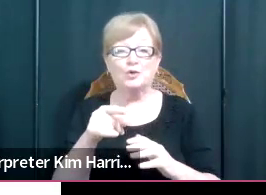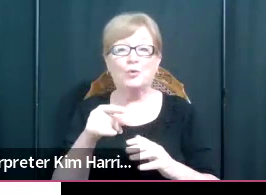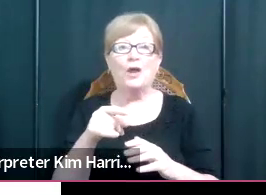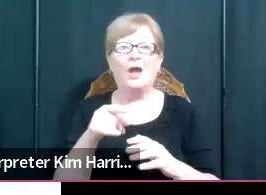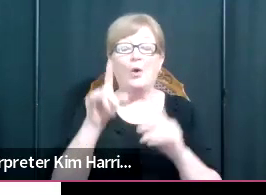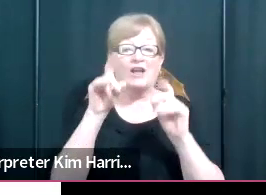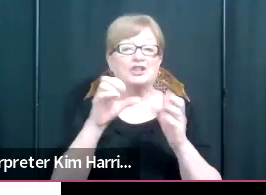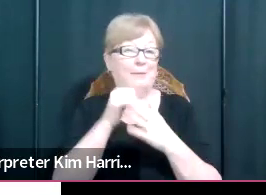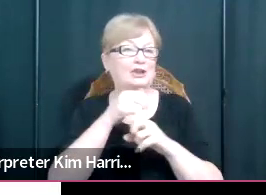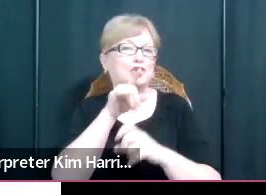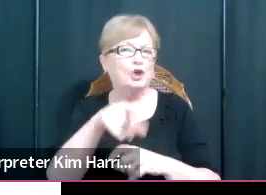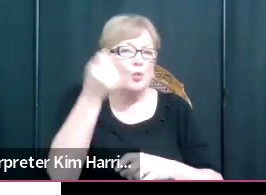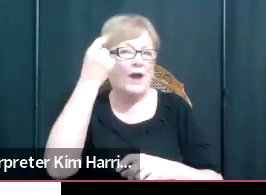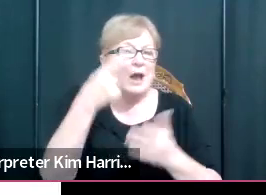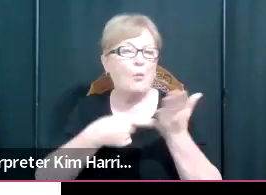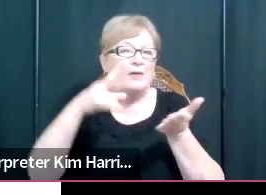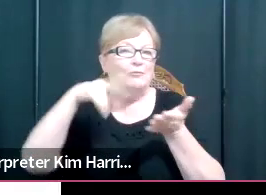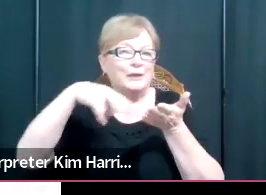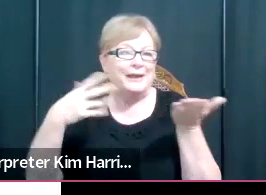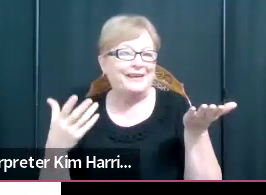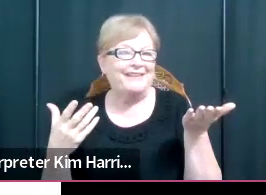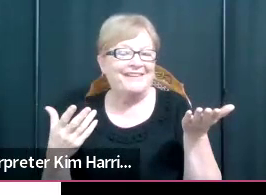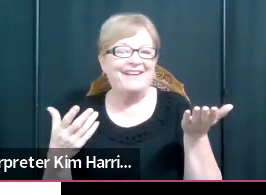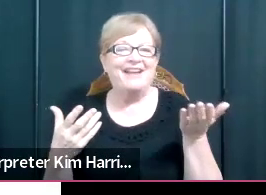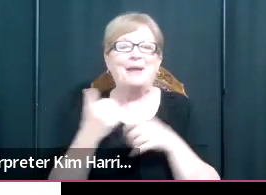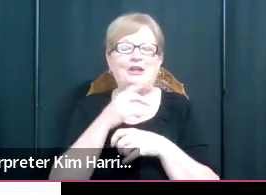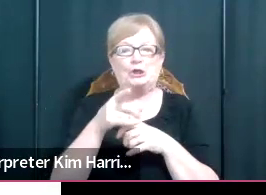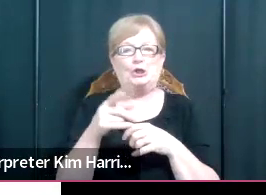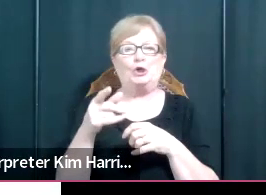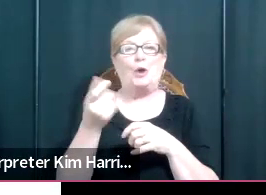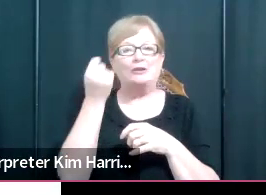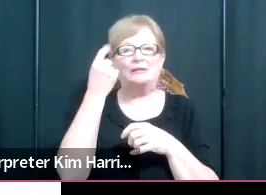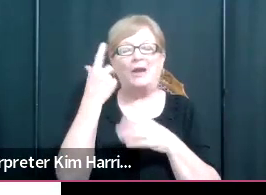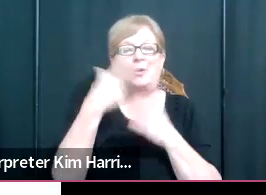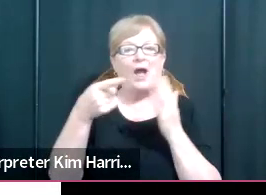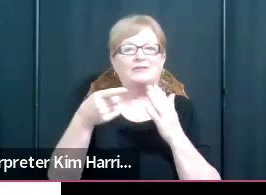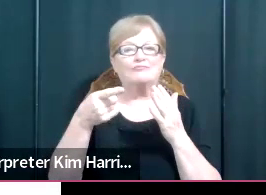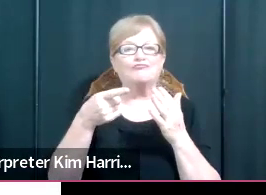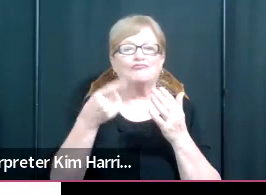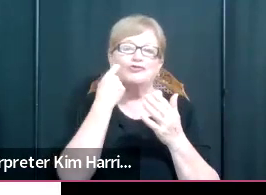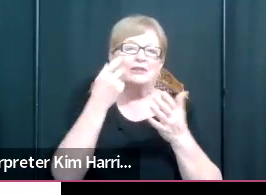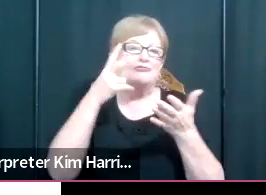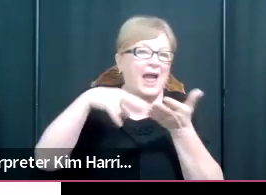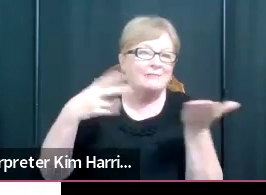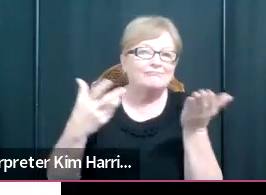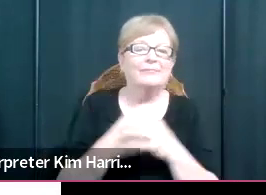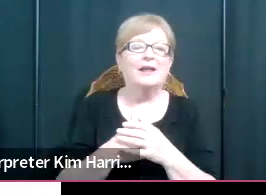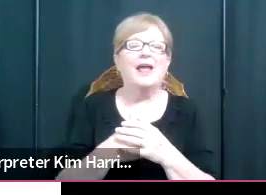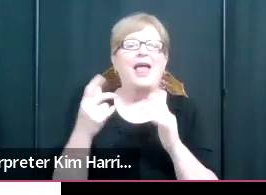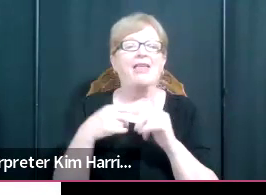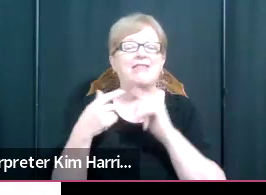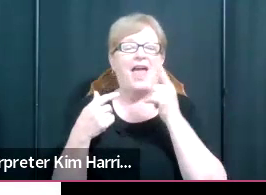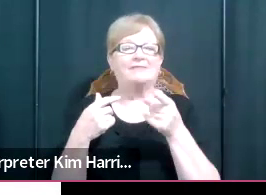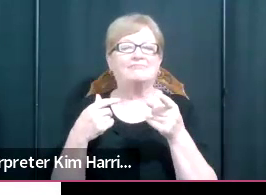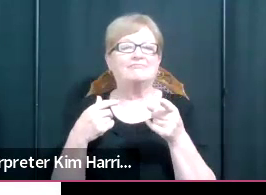just read to make sure that you're getting the information that you need out of that. We also have things